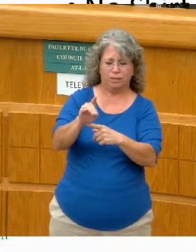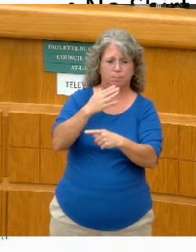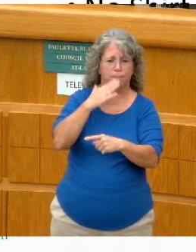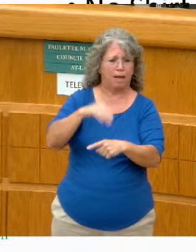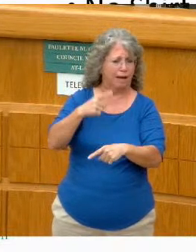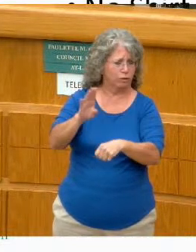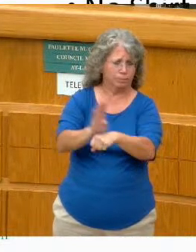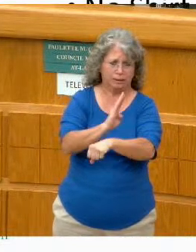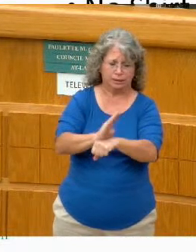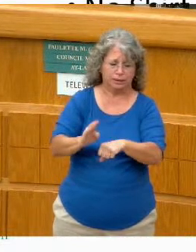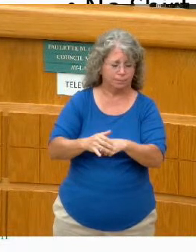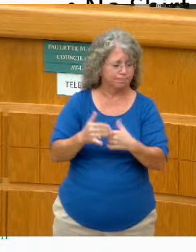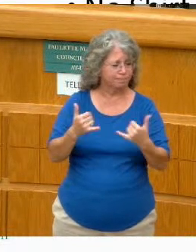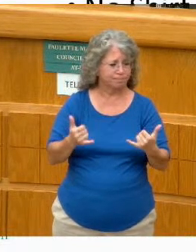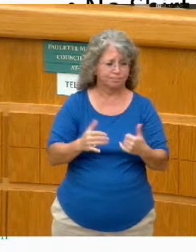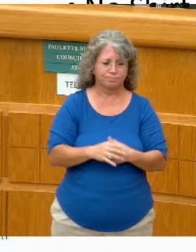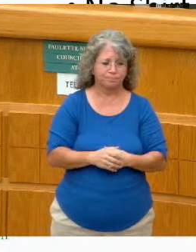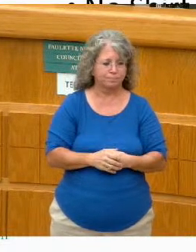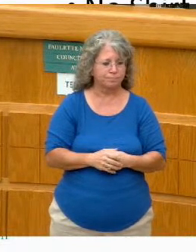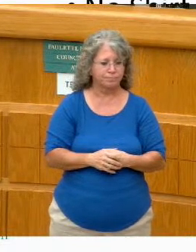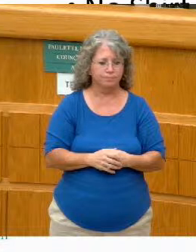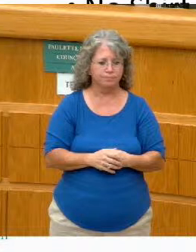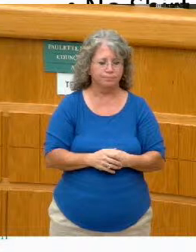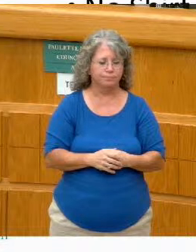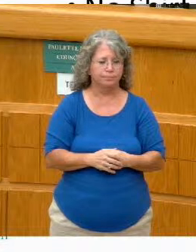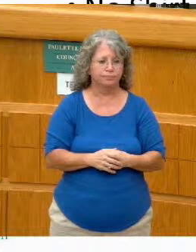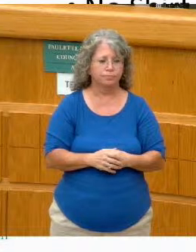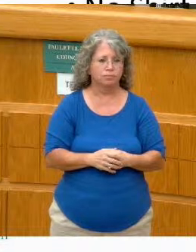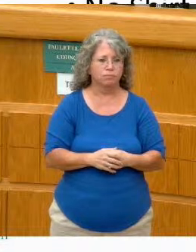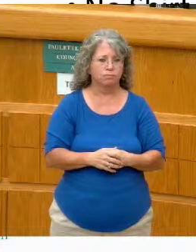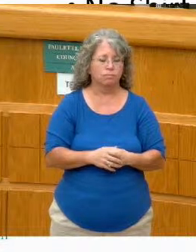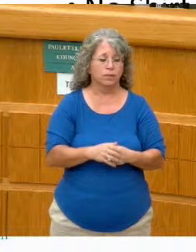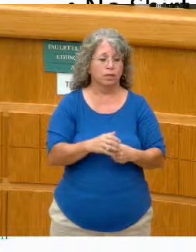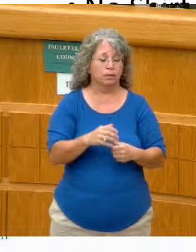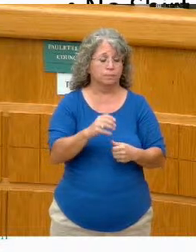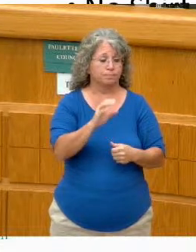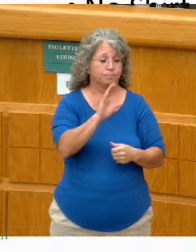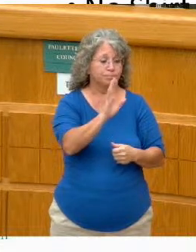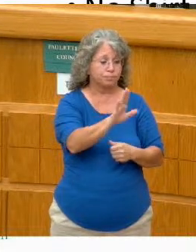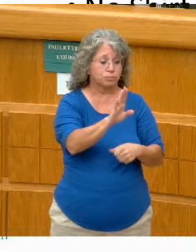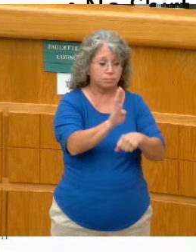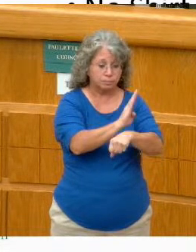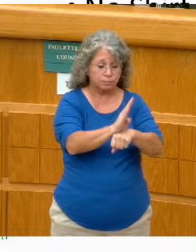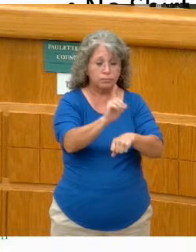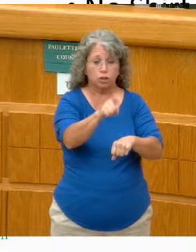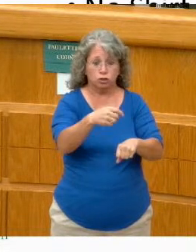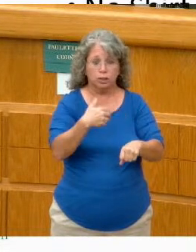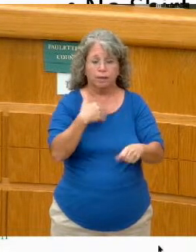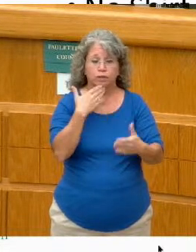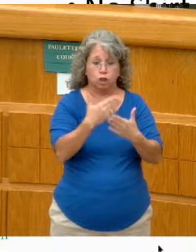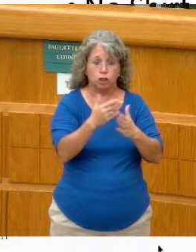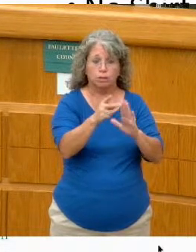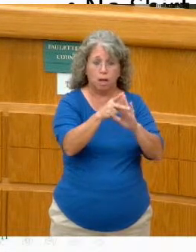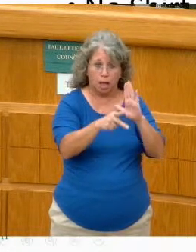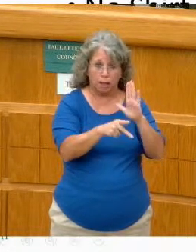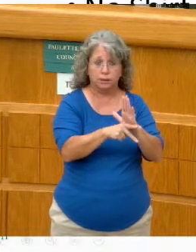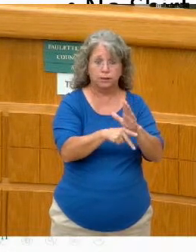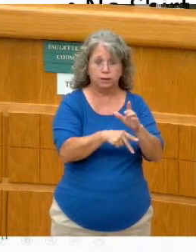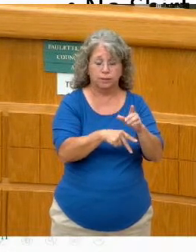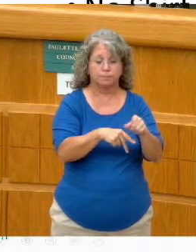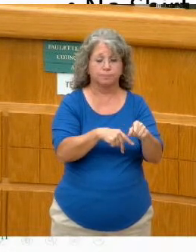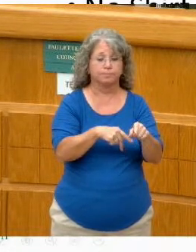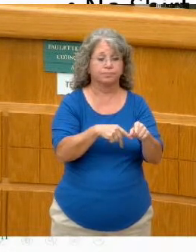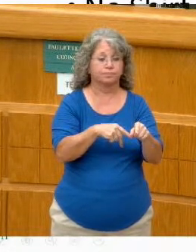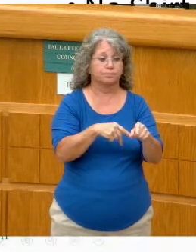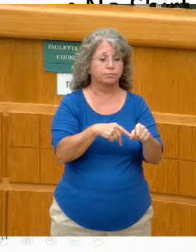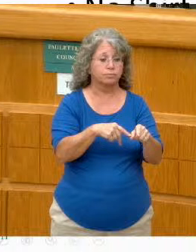So to have policies that promote the spread of COVID doesn't make sense for any business. So no shirt, no shoes, no mask, no